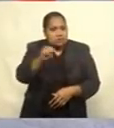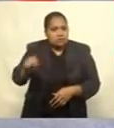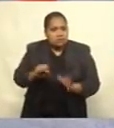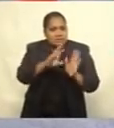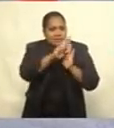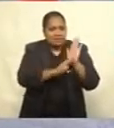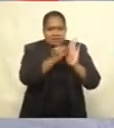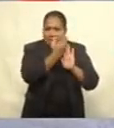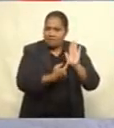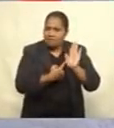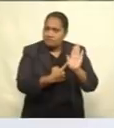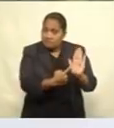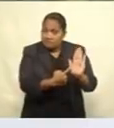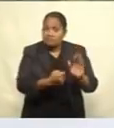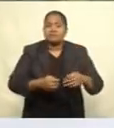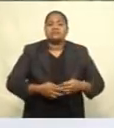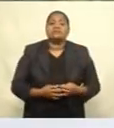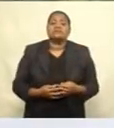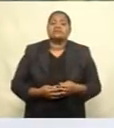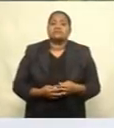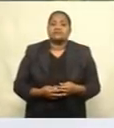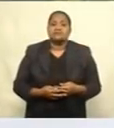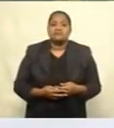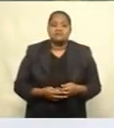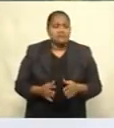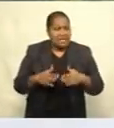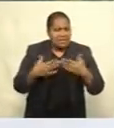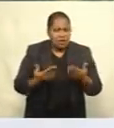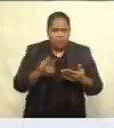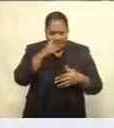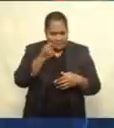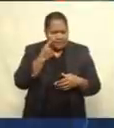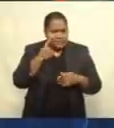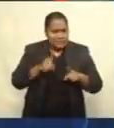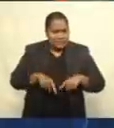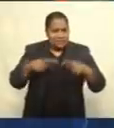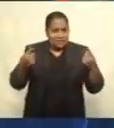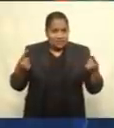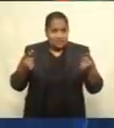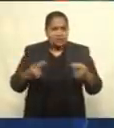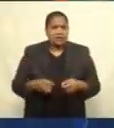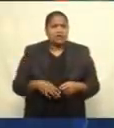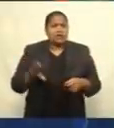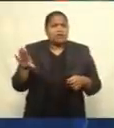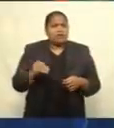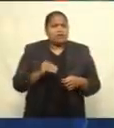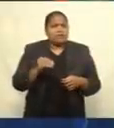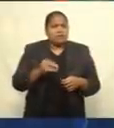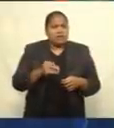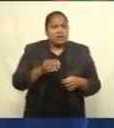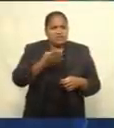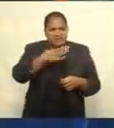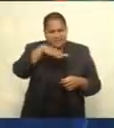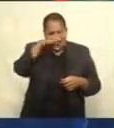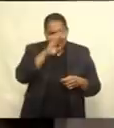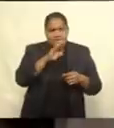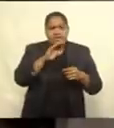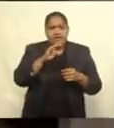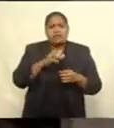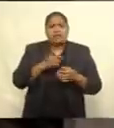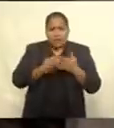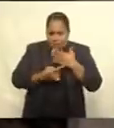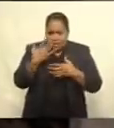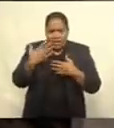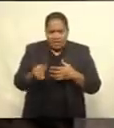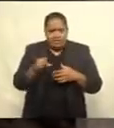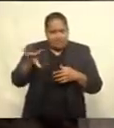advice. The difference can be seen with Rokotuis and Turanganikoros, who took a safer approach and put measures